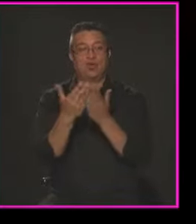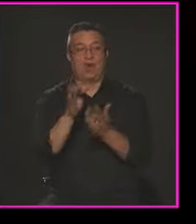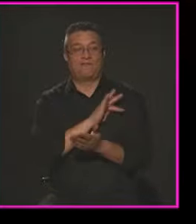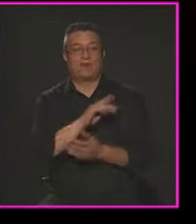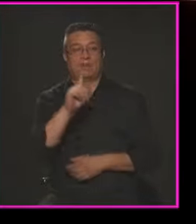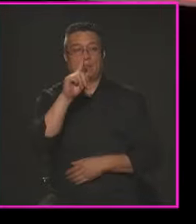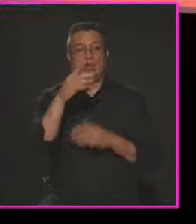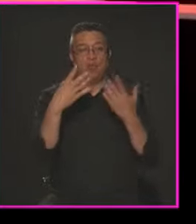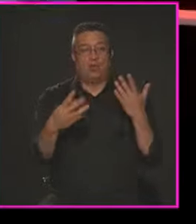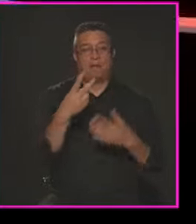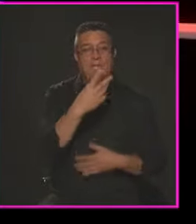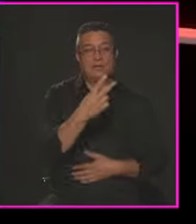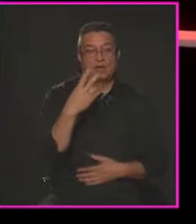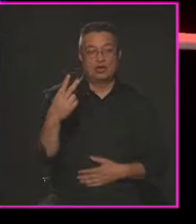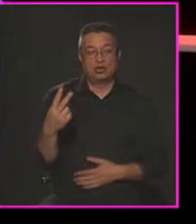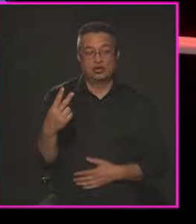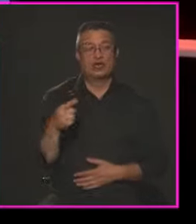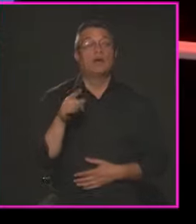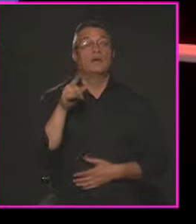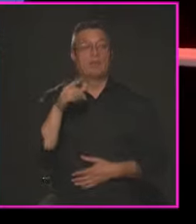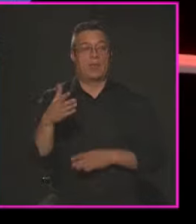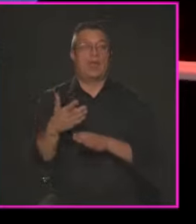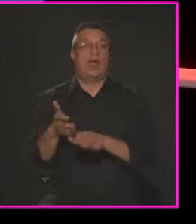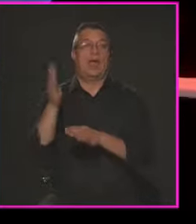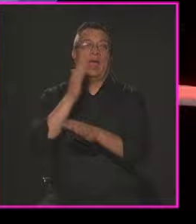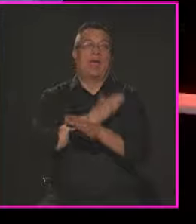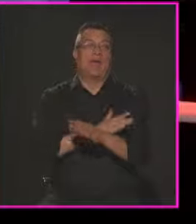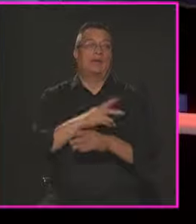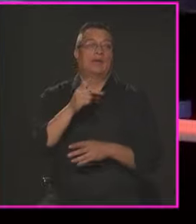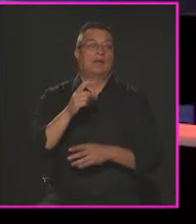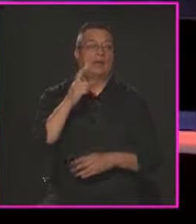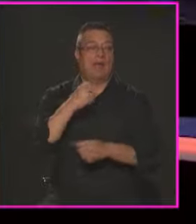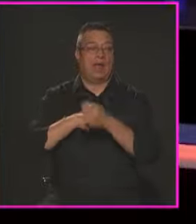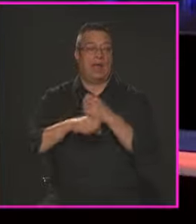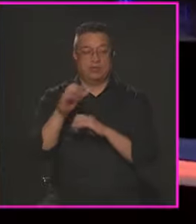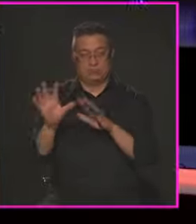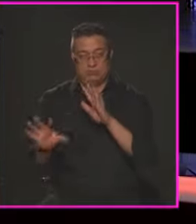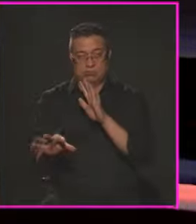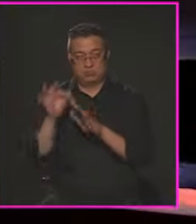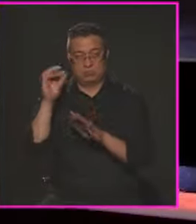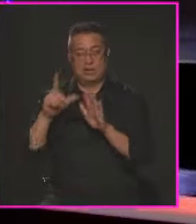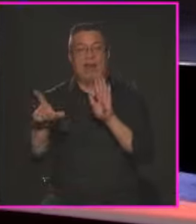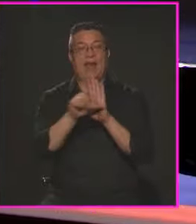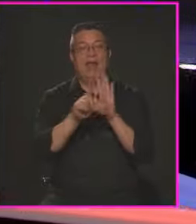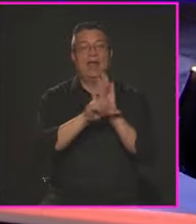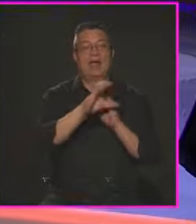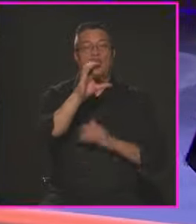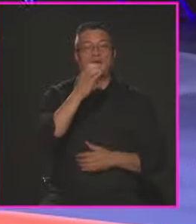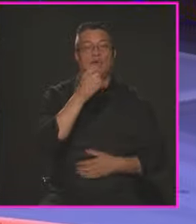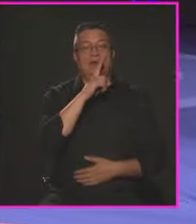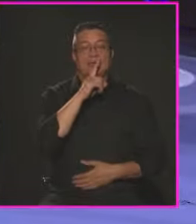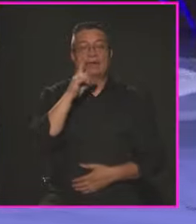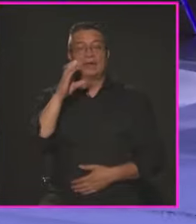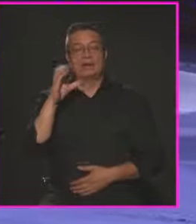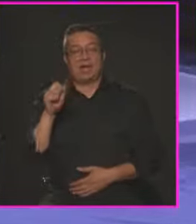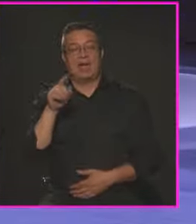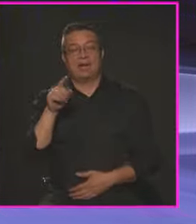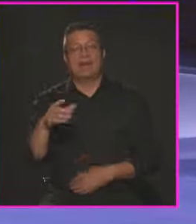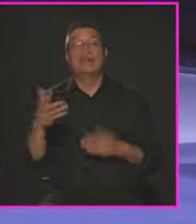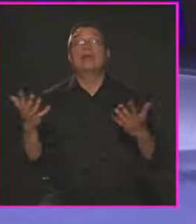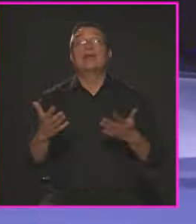the year of discovery of quantum laws of quantum physics. And now what happened is 100 years later, the